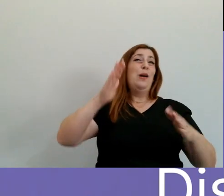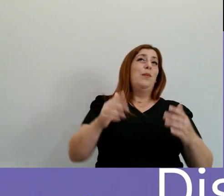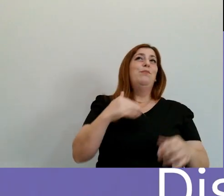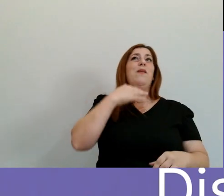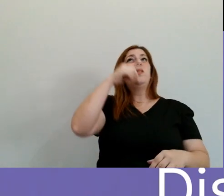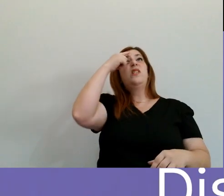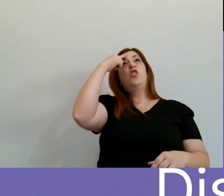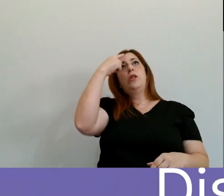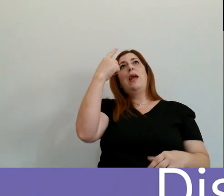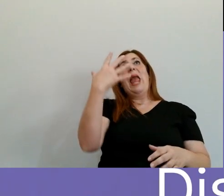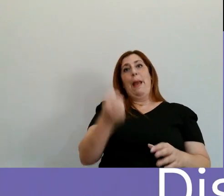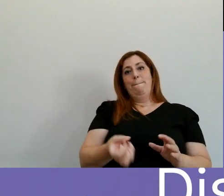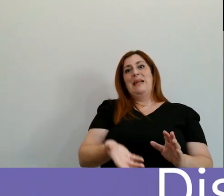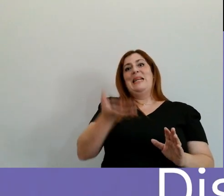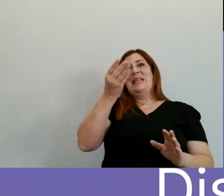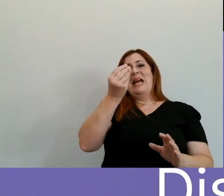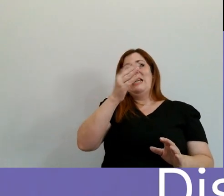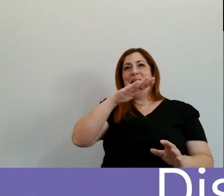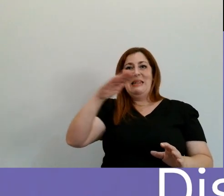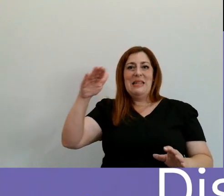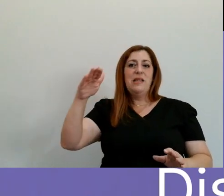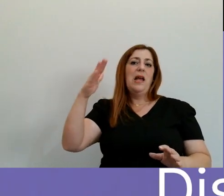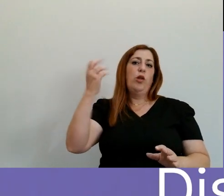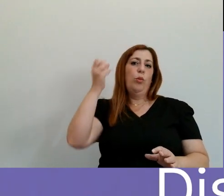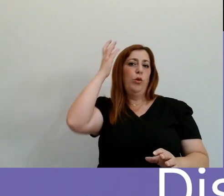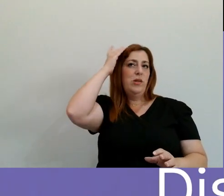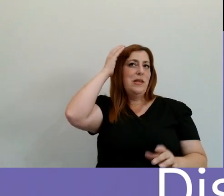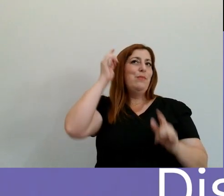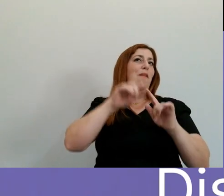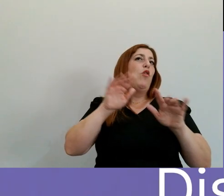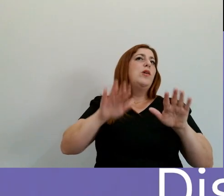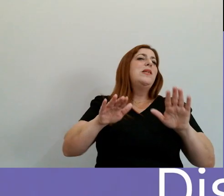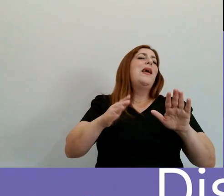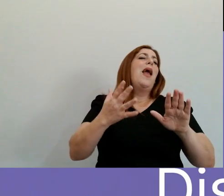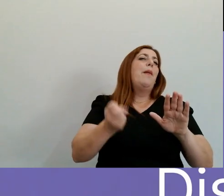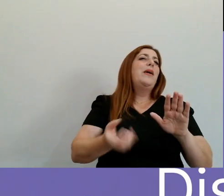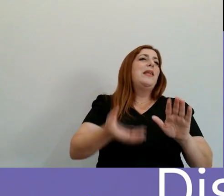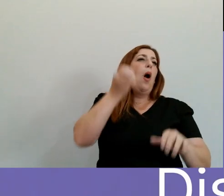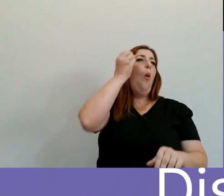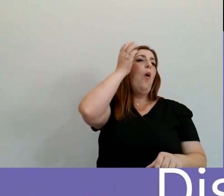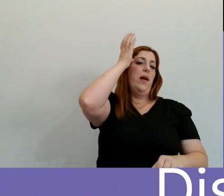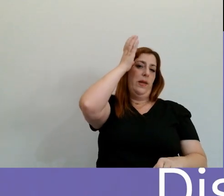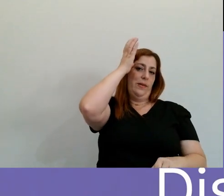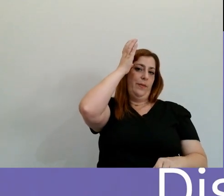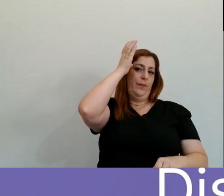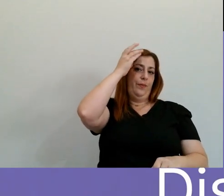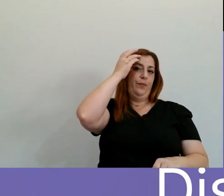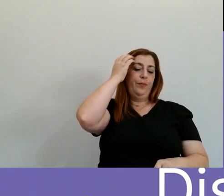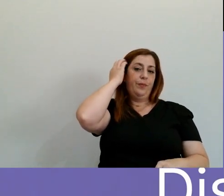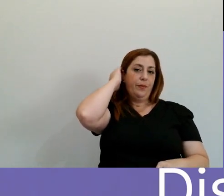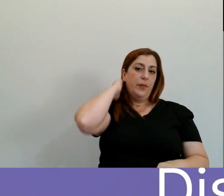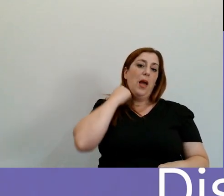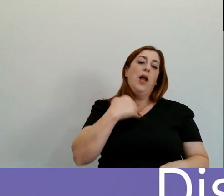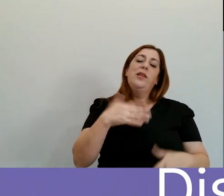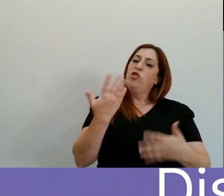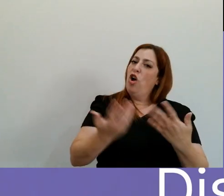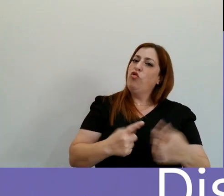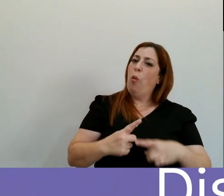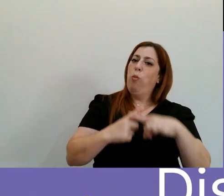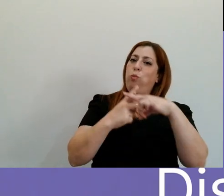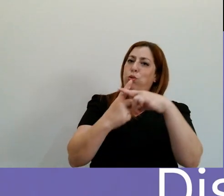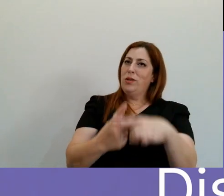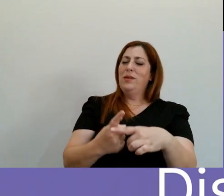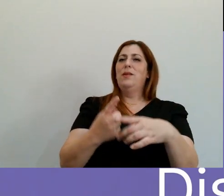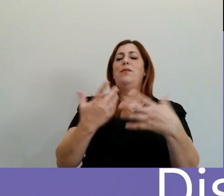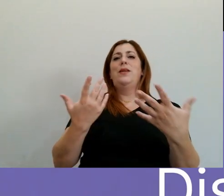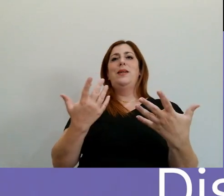autism. It just means that it's being recognized more, which is a positive thing. It's positive that people are learning about who they